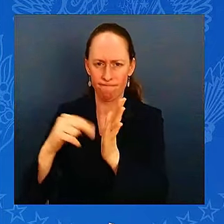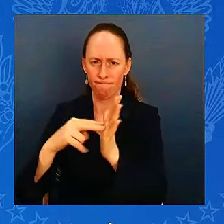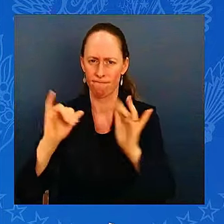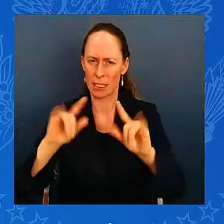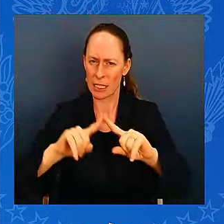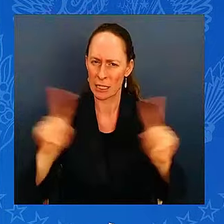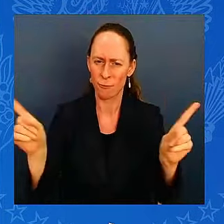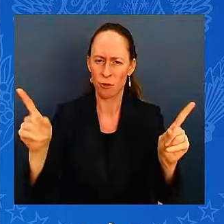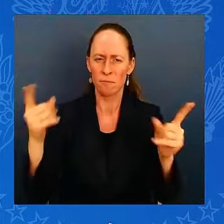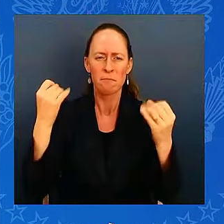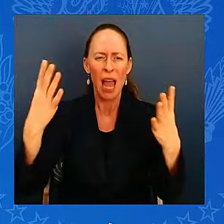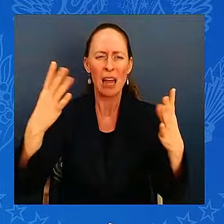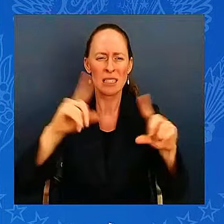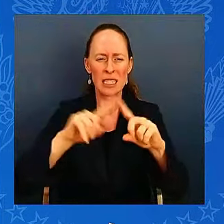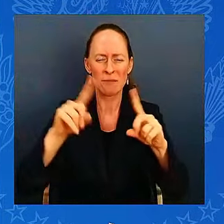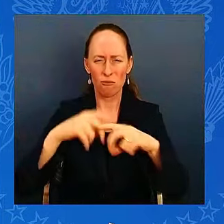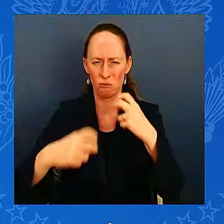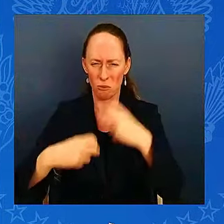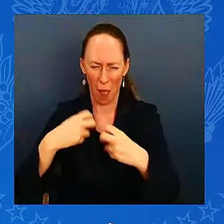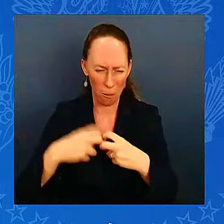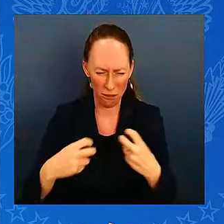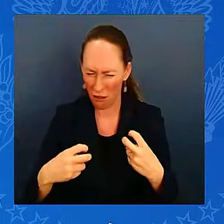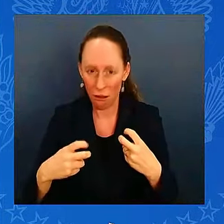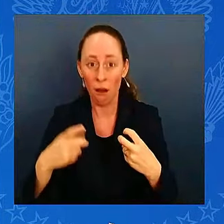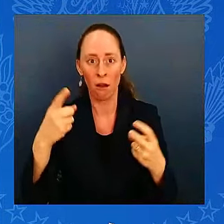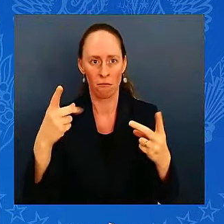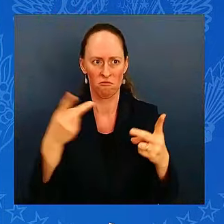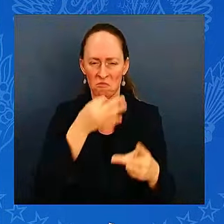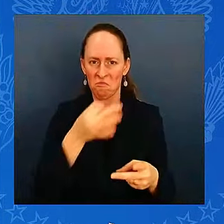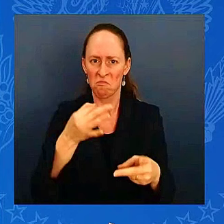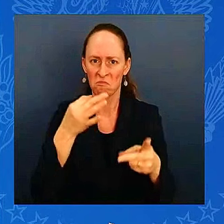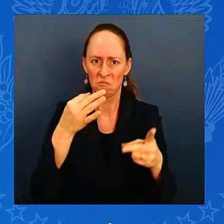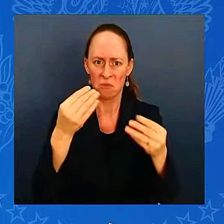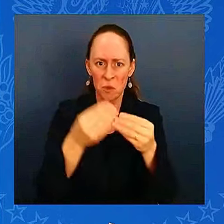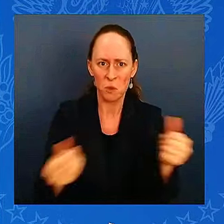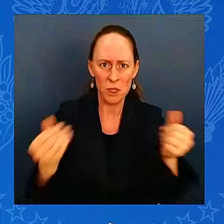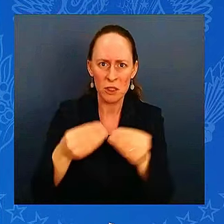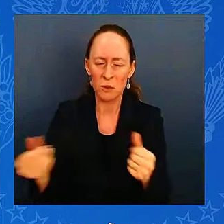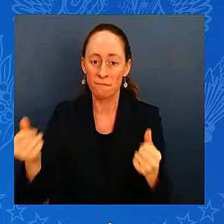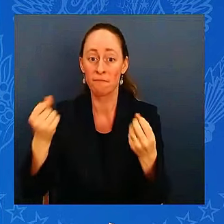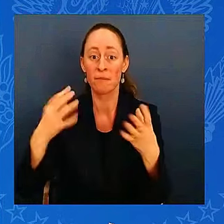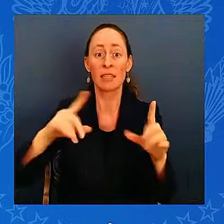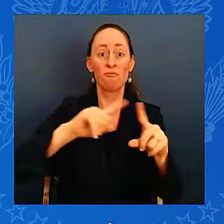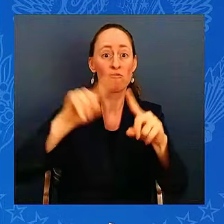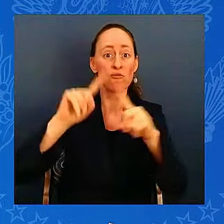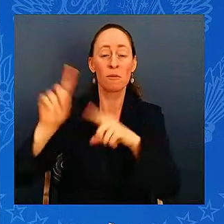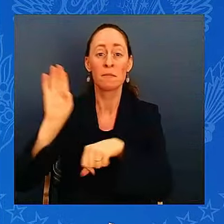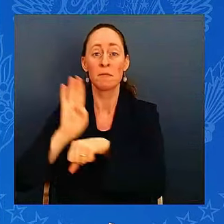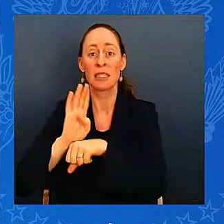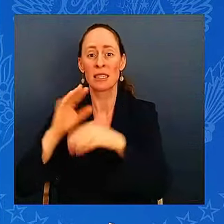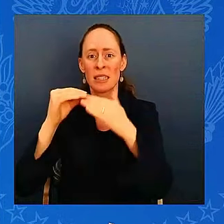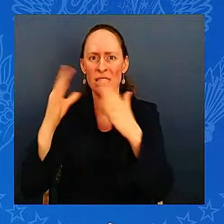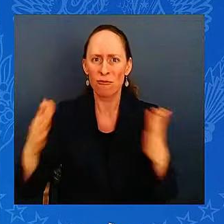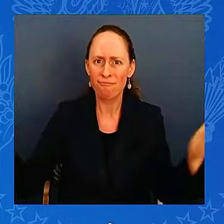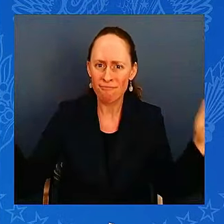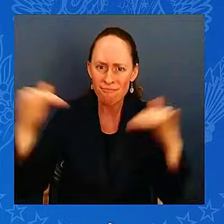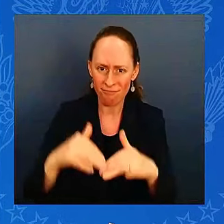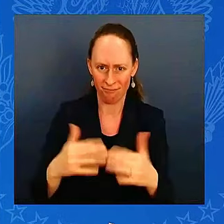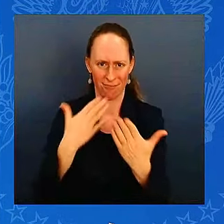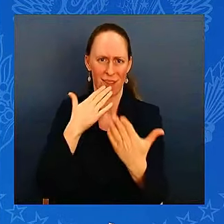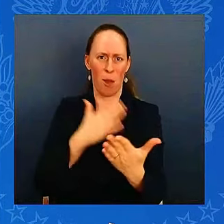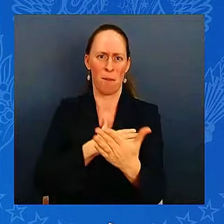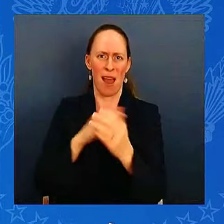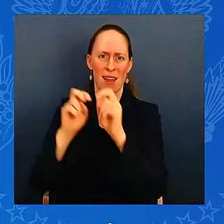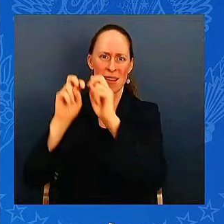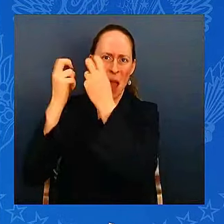And thank all the business leaders here today. And thank my cabinet members for their work as well. Energy Secretary Jennifer Granholm is